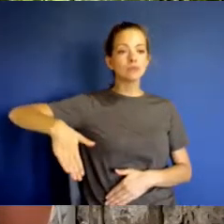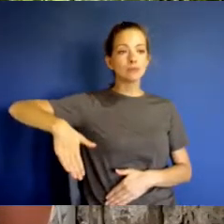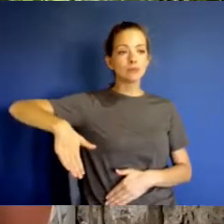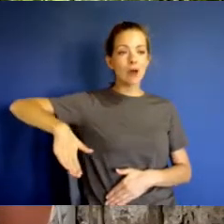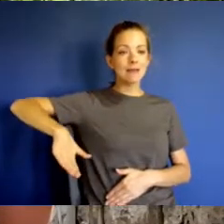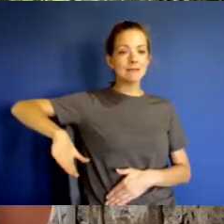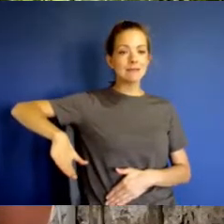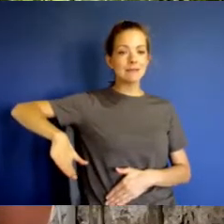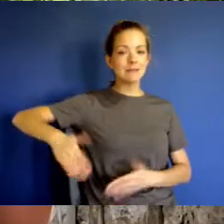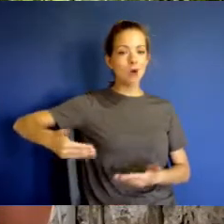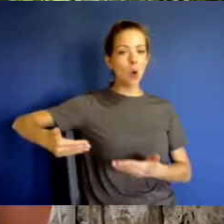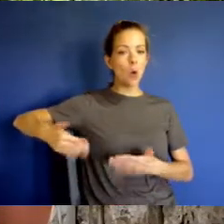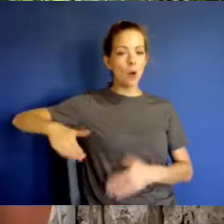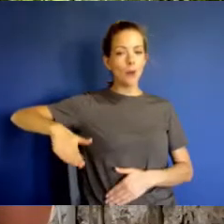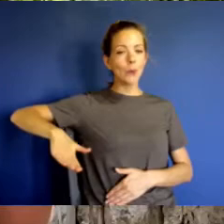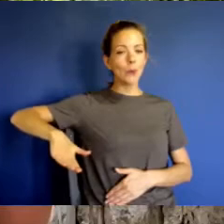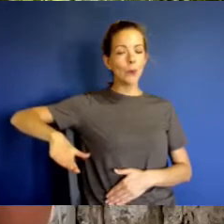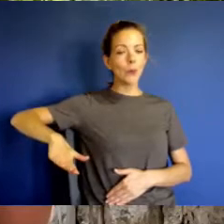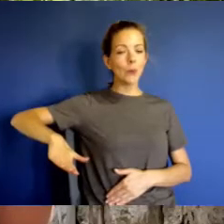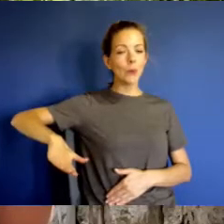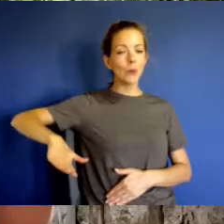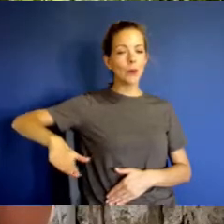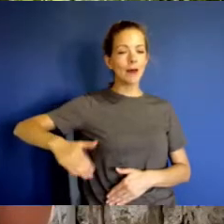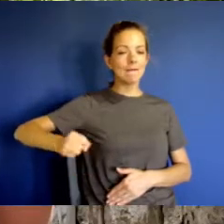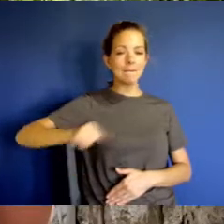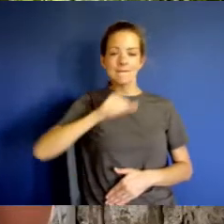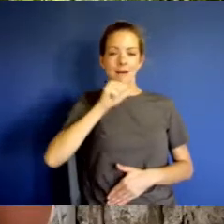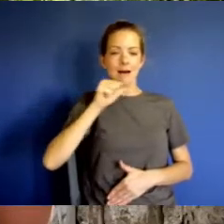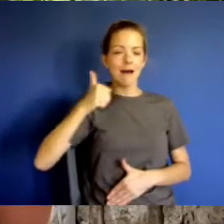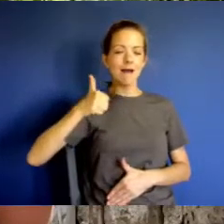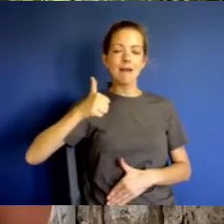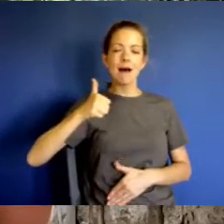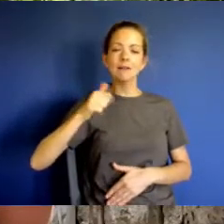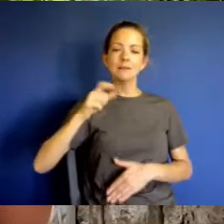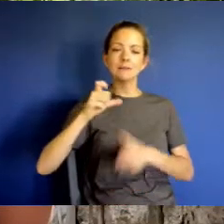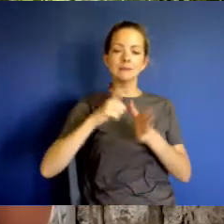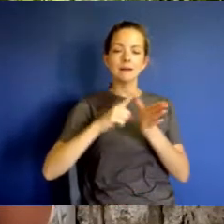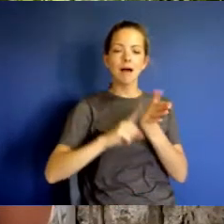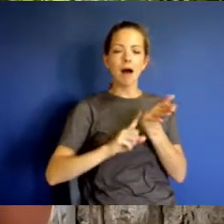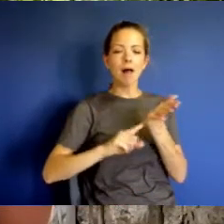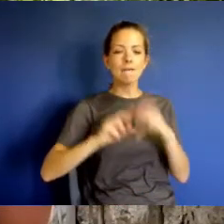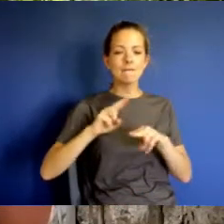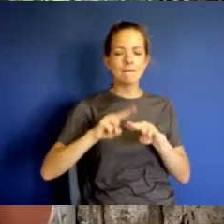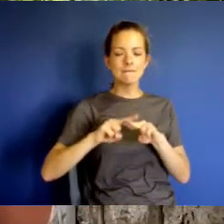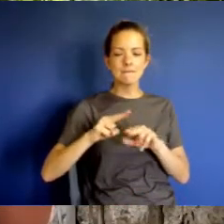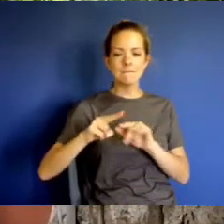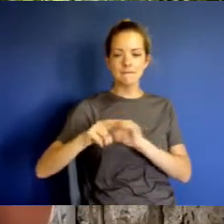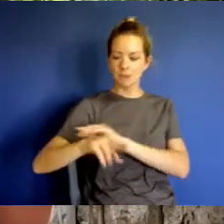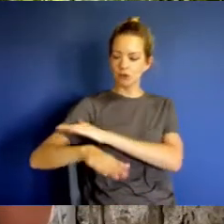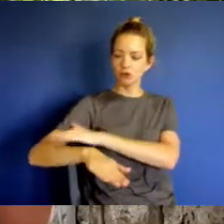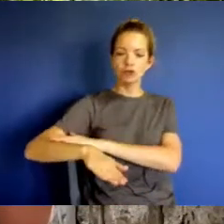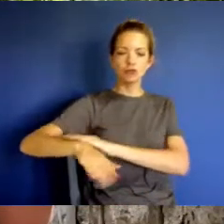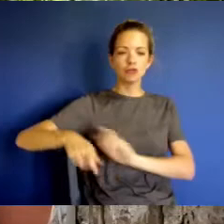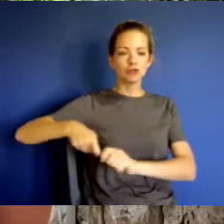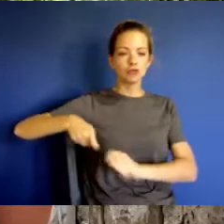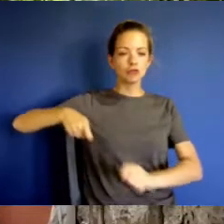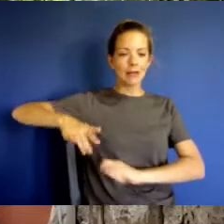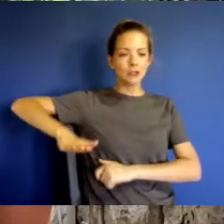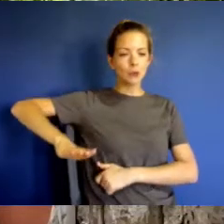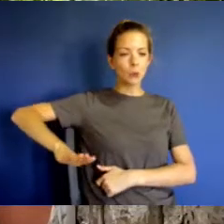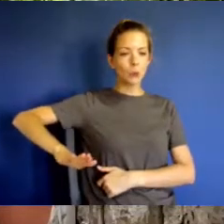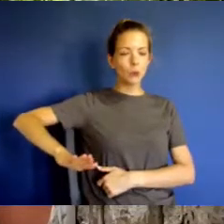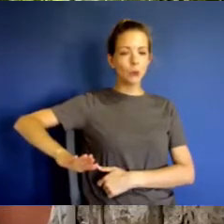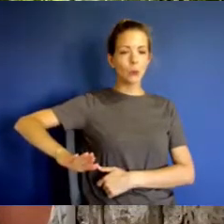heel away behind you. And it's like you're having a little calf stretch, okay? So keep the spine